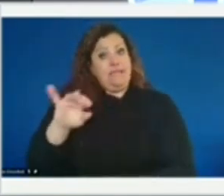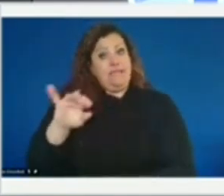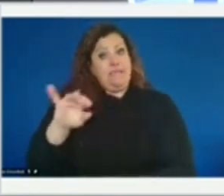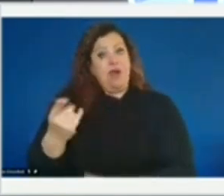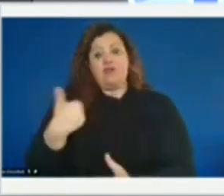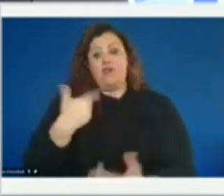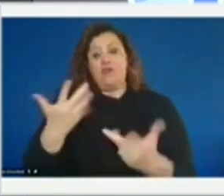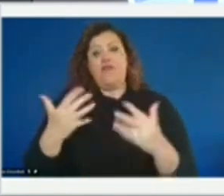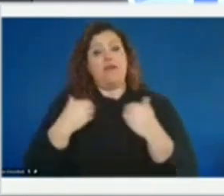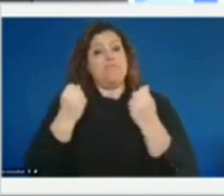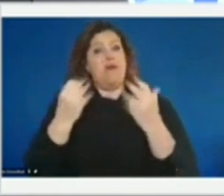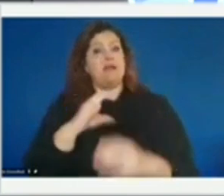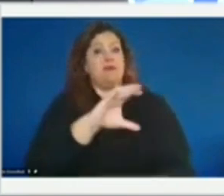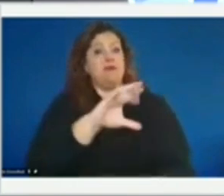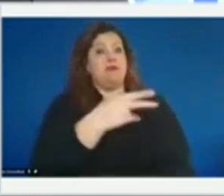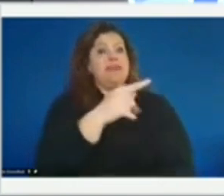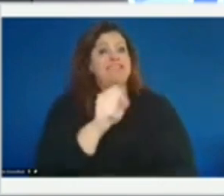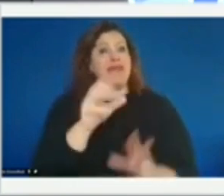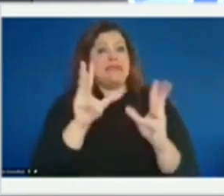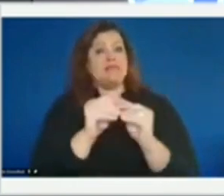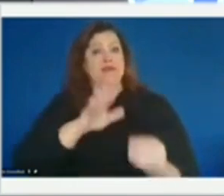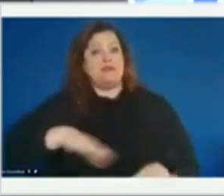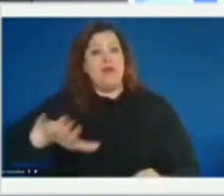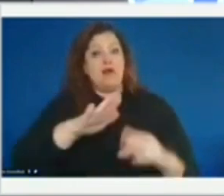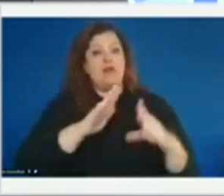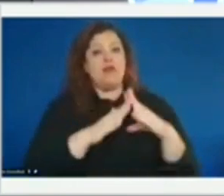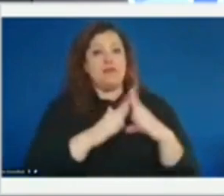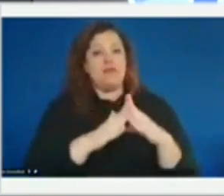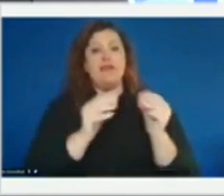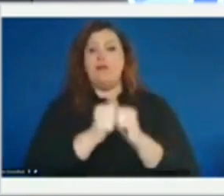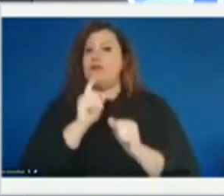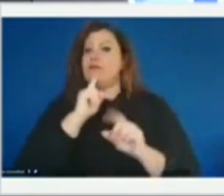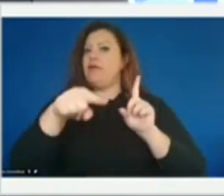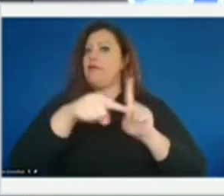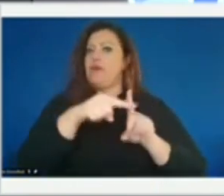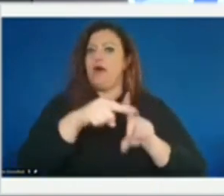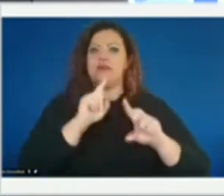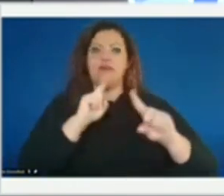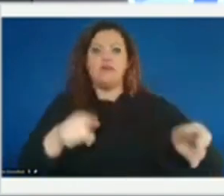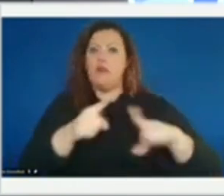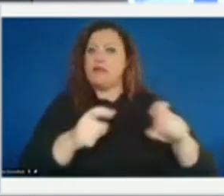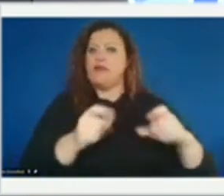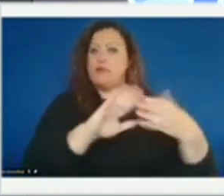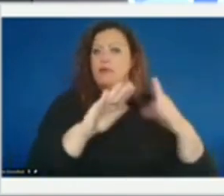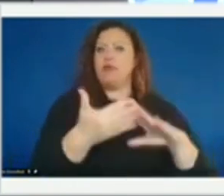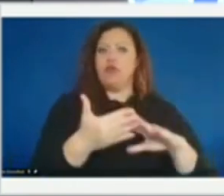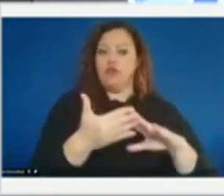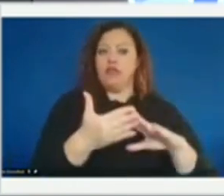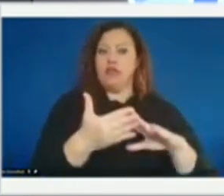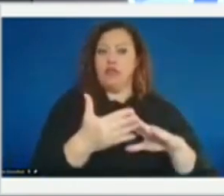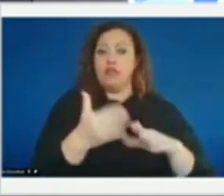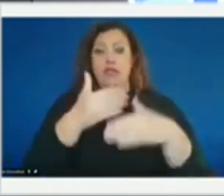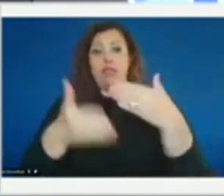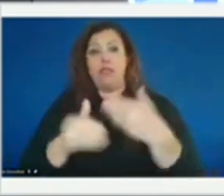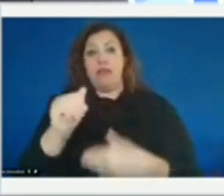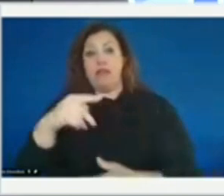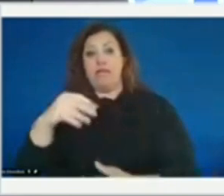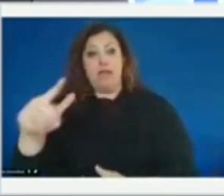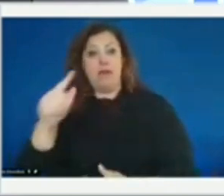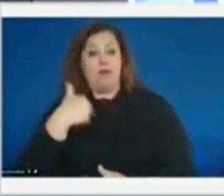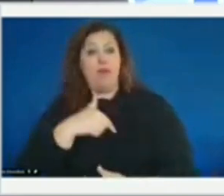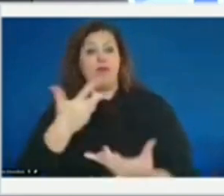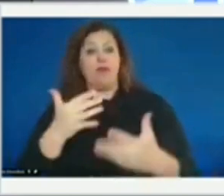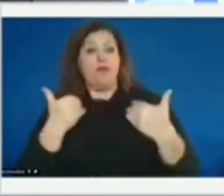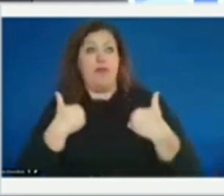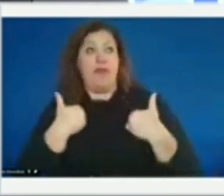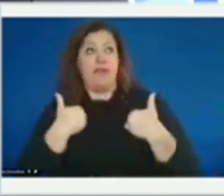chats meetings across the city with a very positive response from the community. By the end of April, we will have held